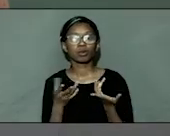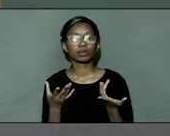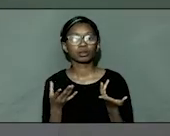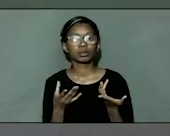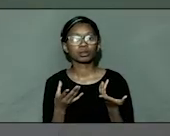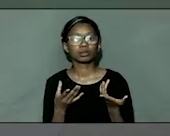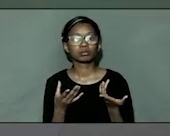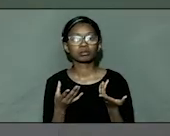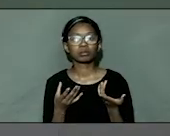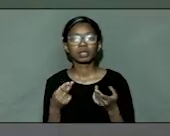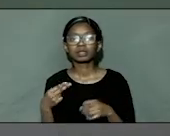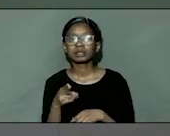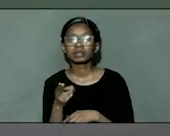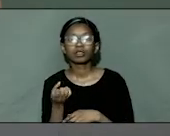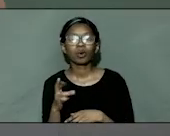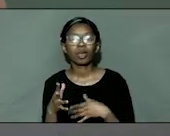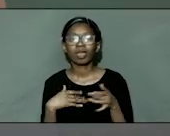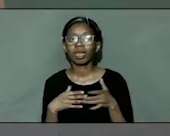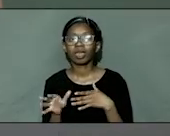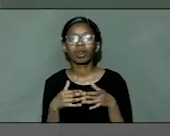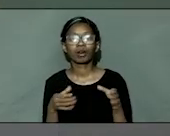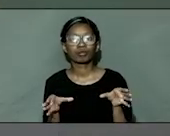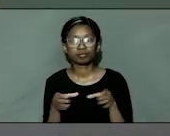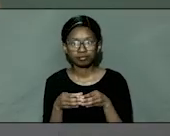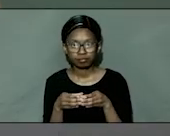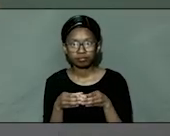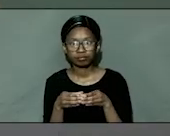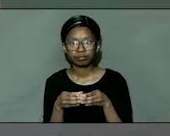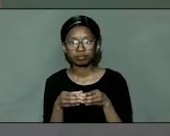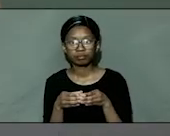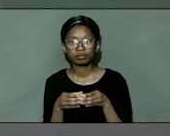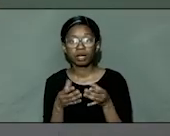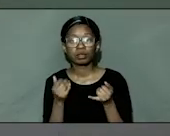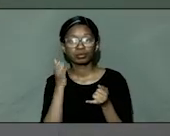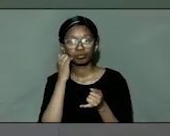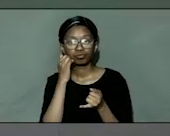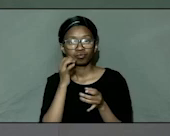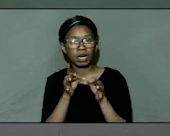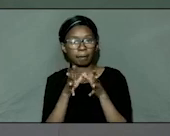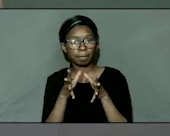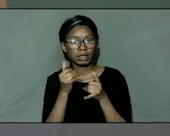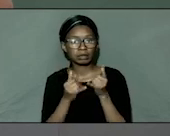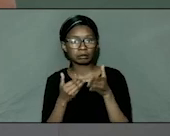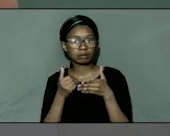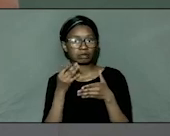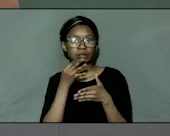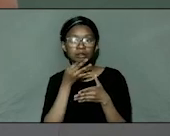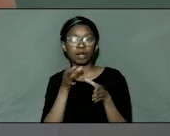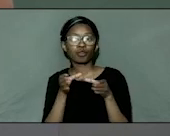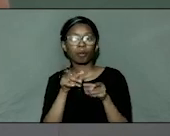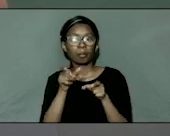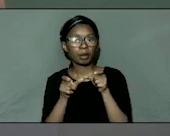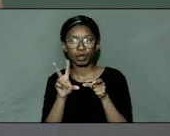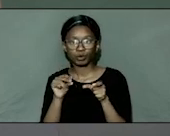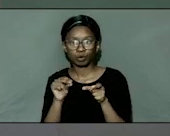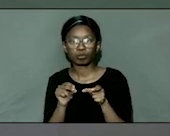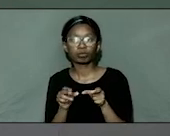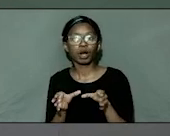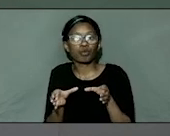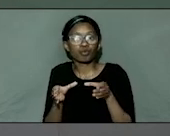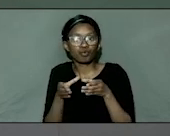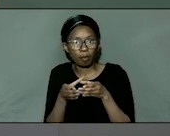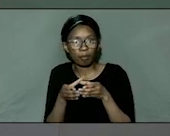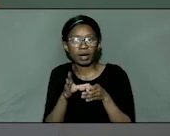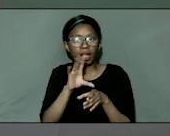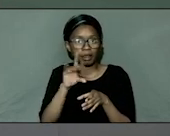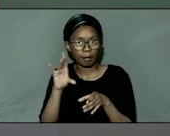the population of whatever example that will be given in the exam, there is a great deal of what?